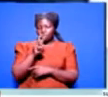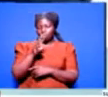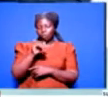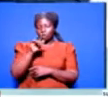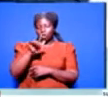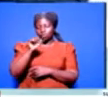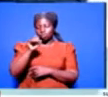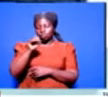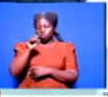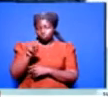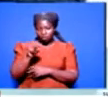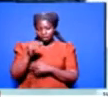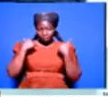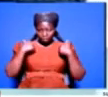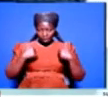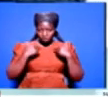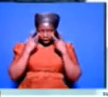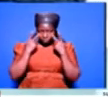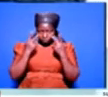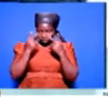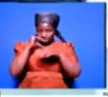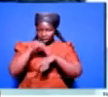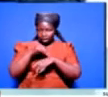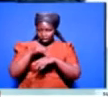Looking at the year